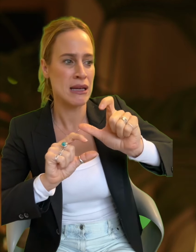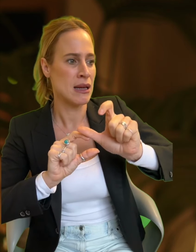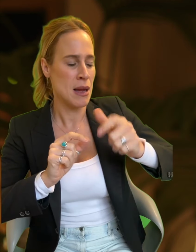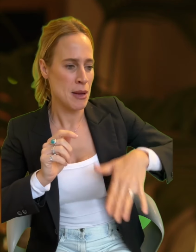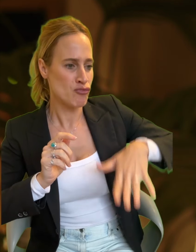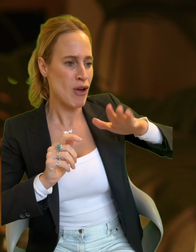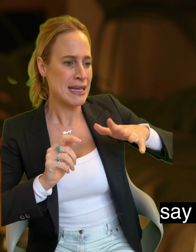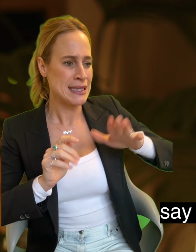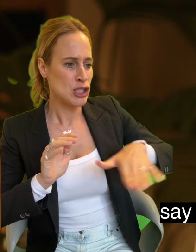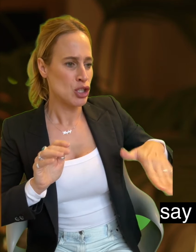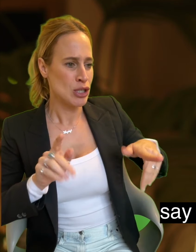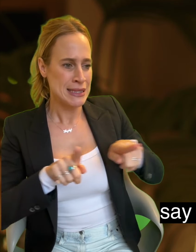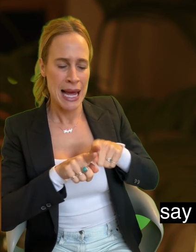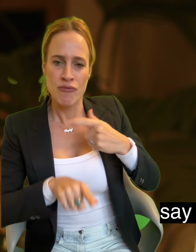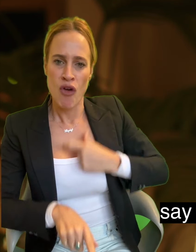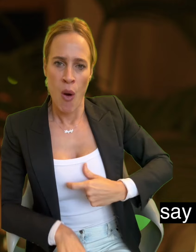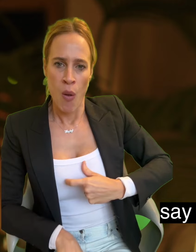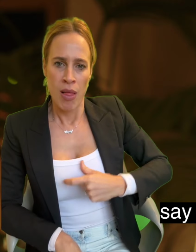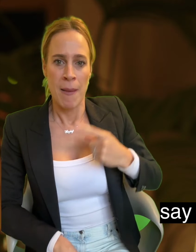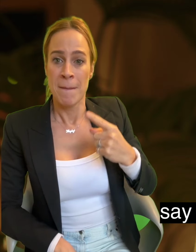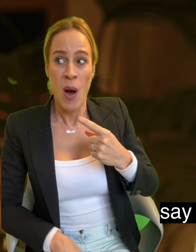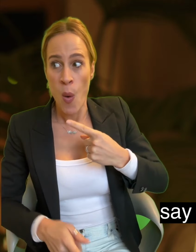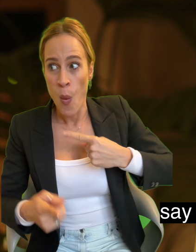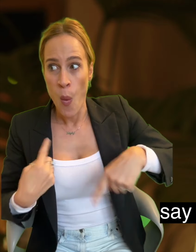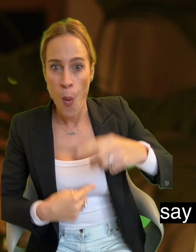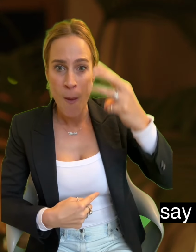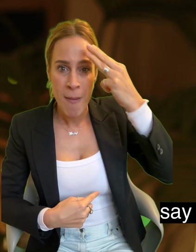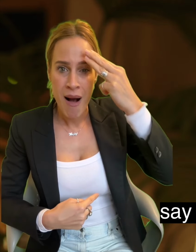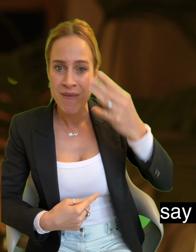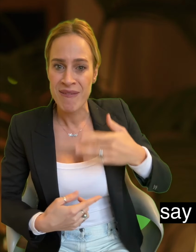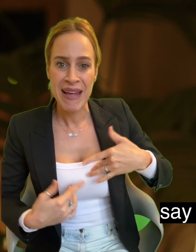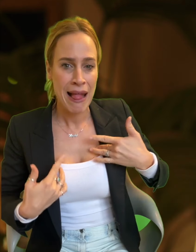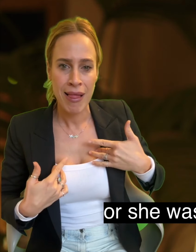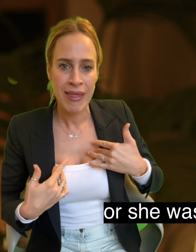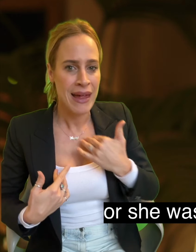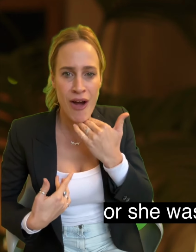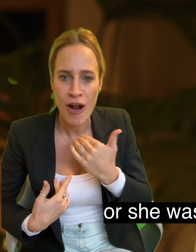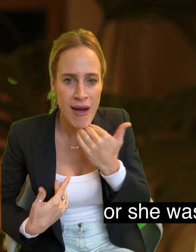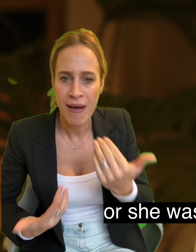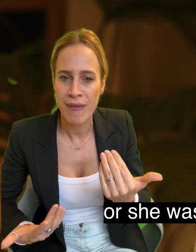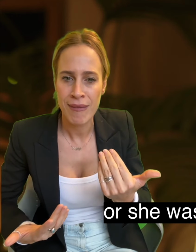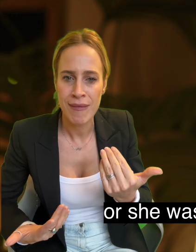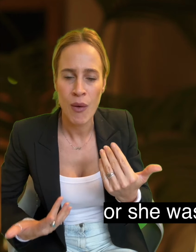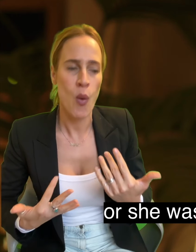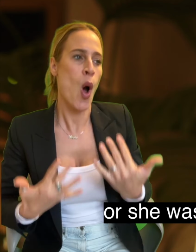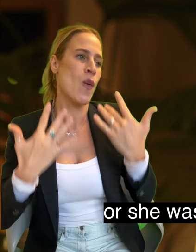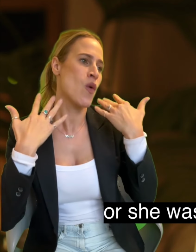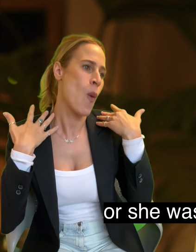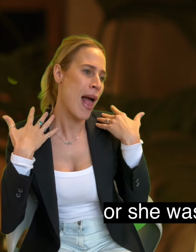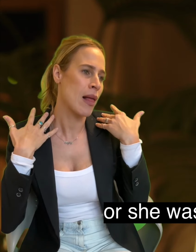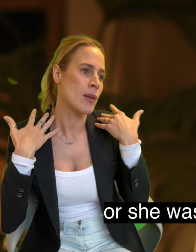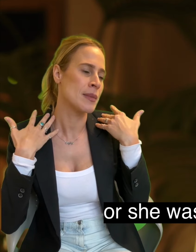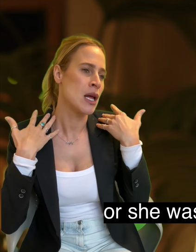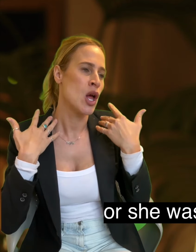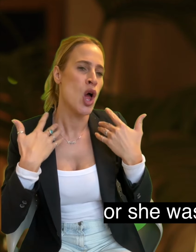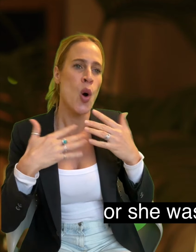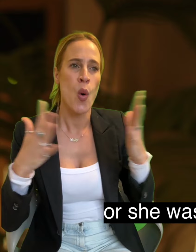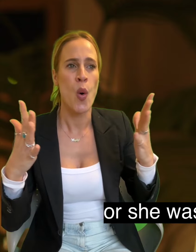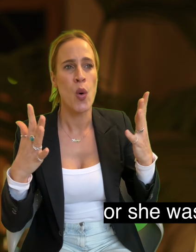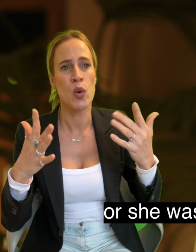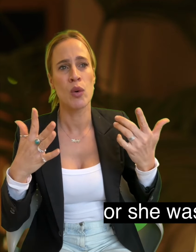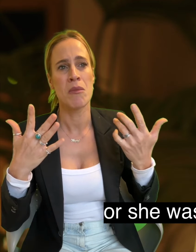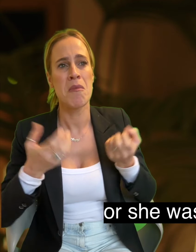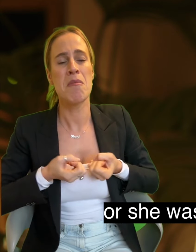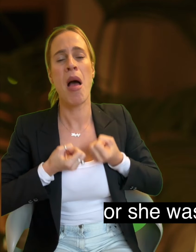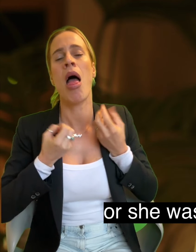mom, she's going to say that she felt like she wasn't enough, or she was inadequate, or she was overwhelmed, or she was snowed in or